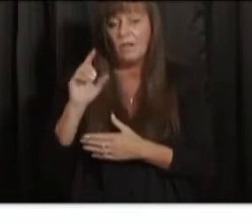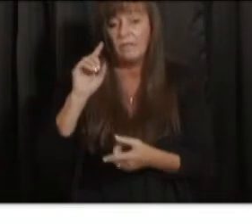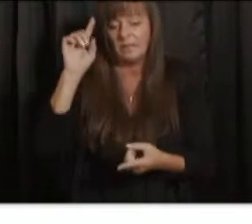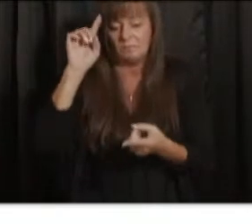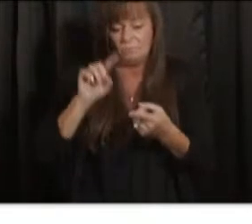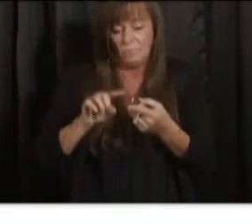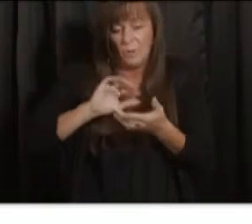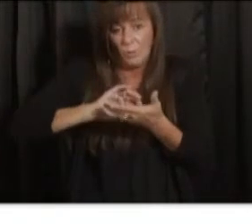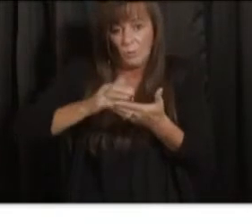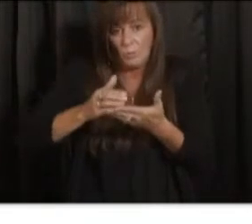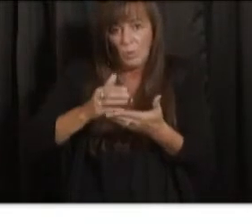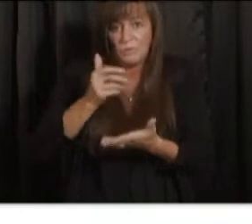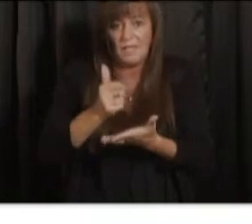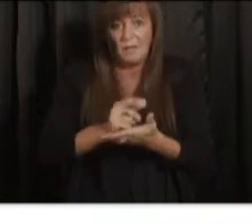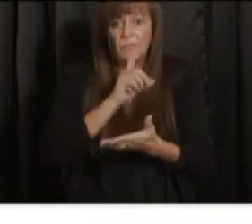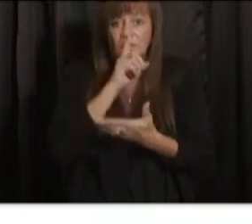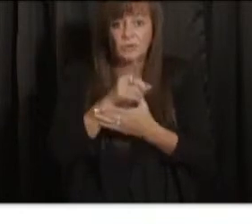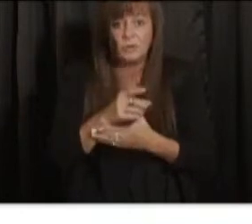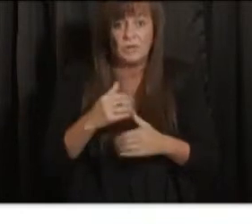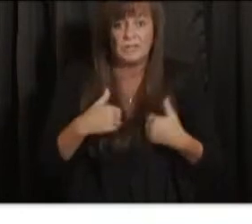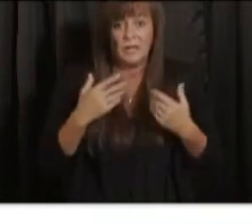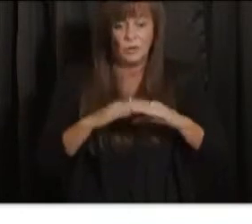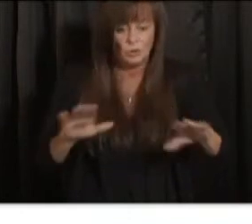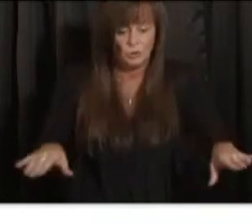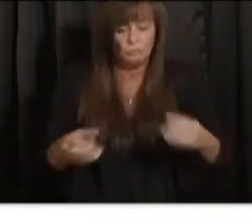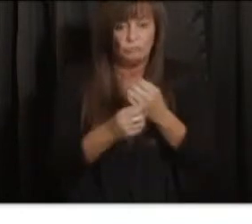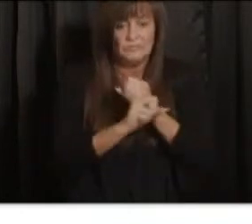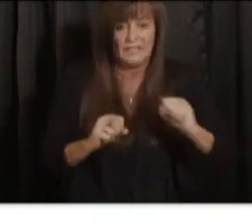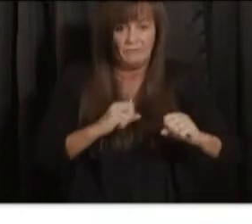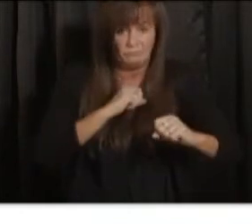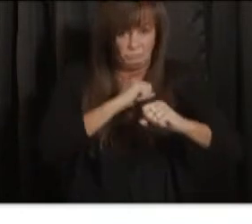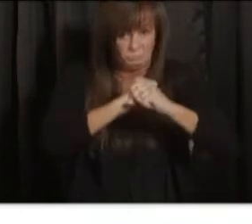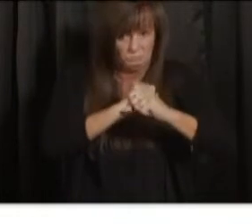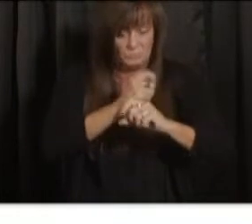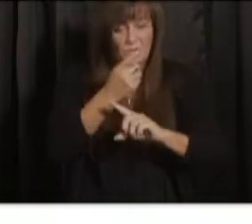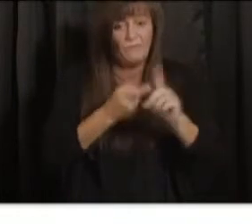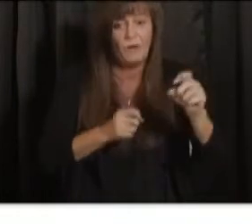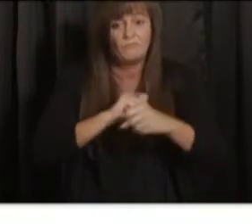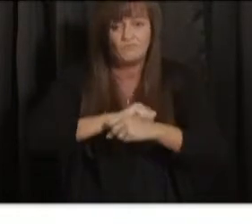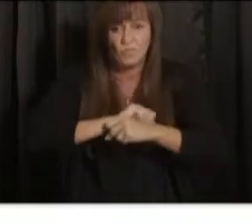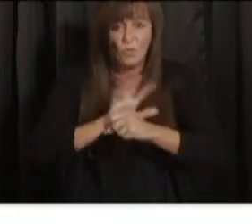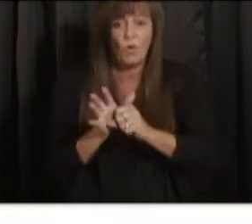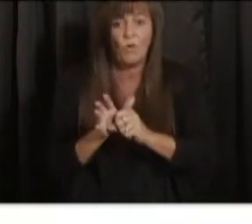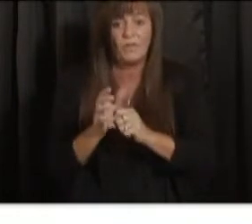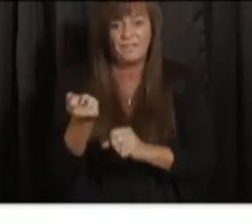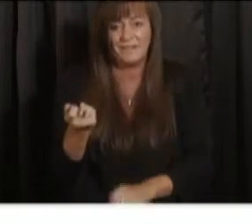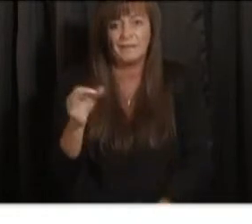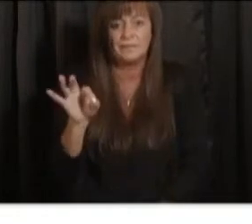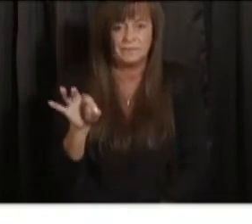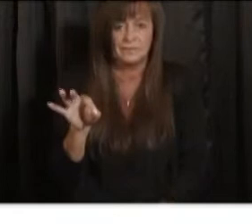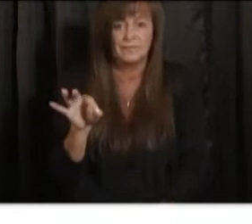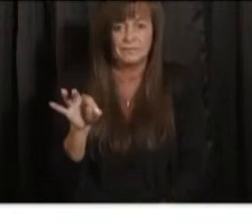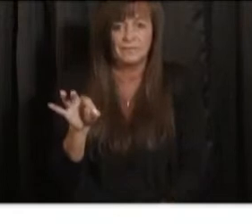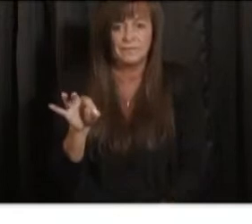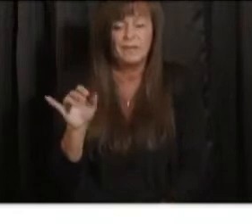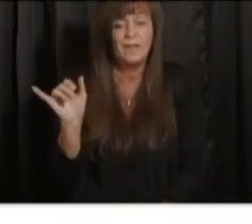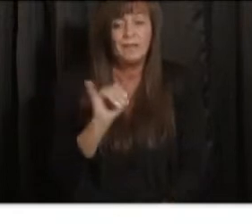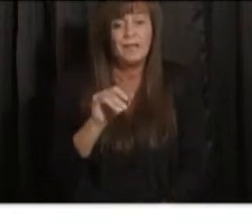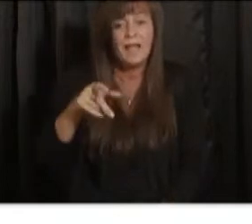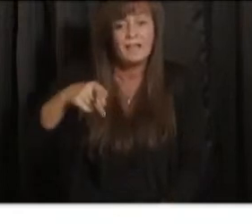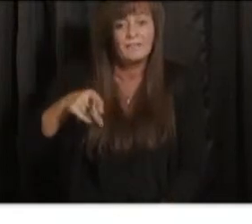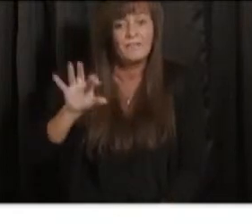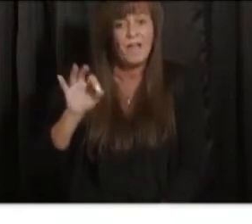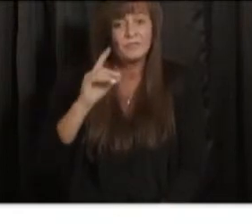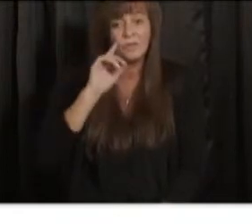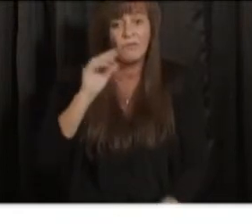dose helps make sure that the younger children can be safely protected from COVID-19. Like the Pfizer vaccine for